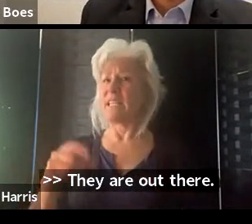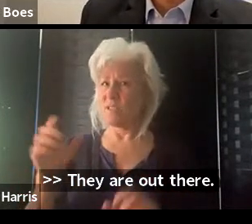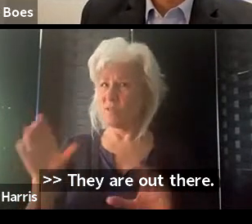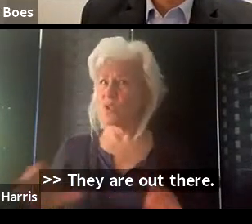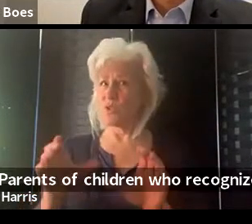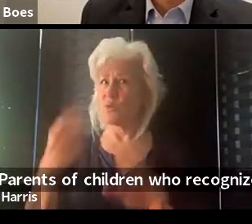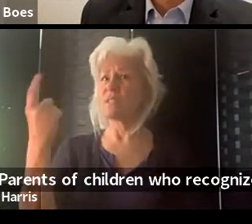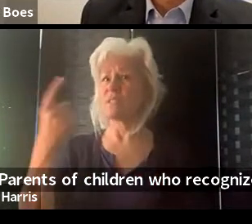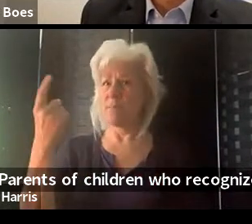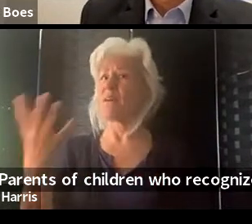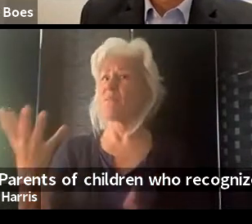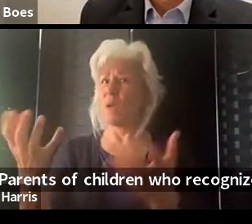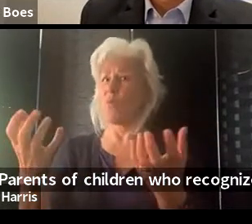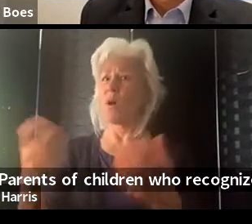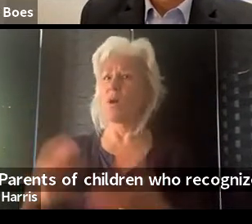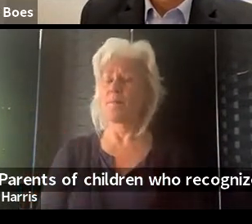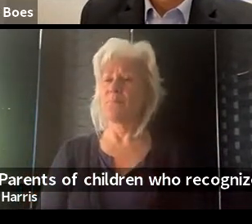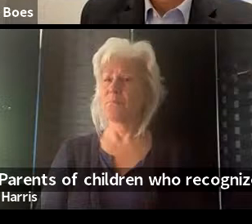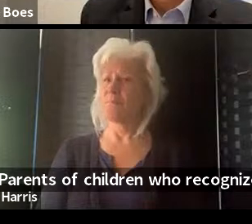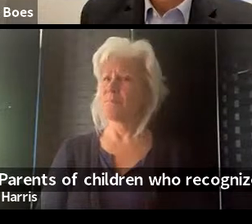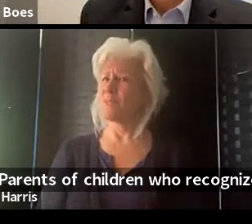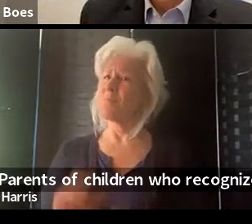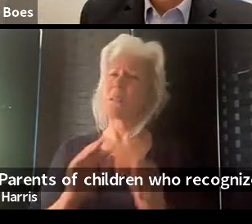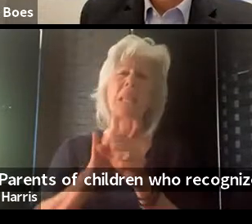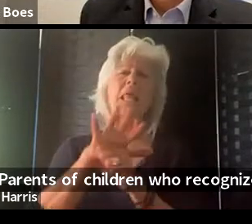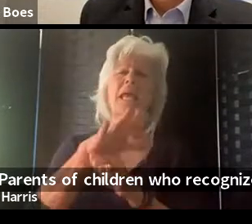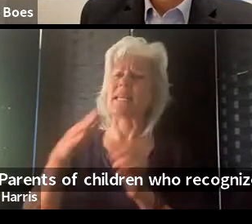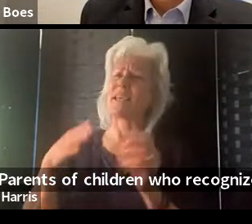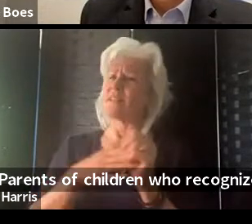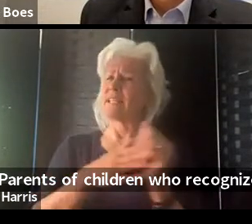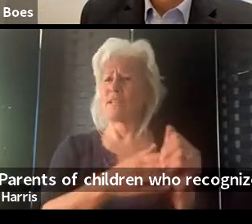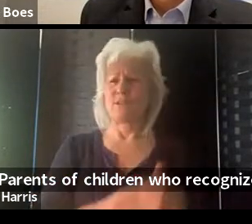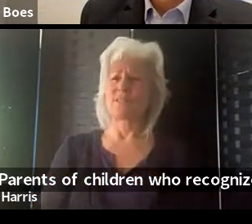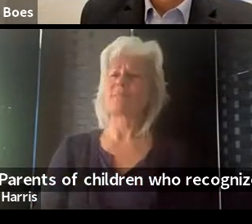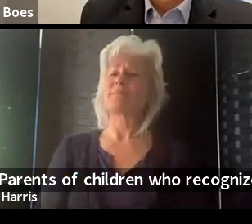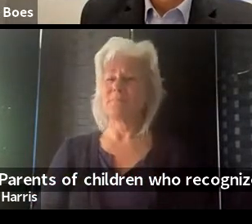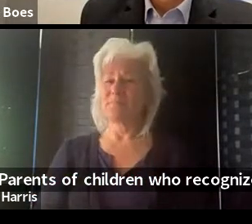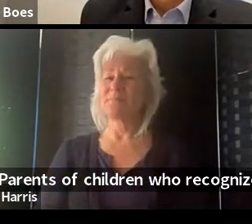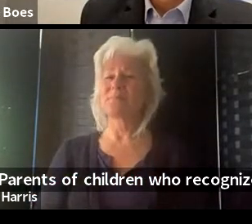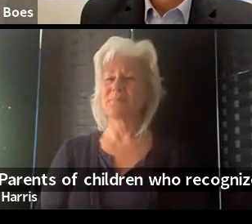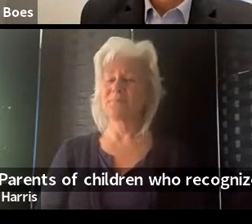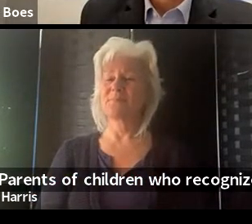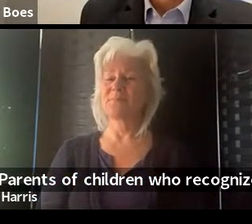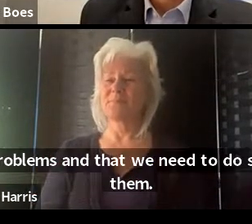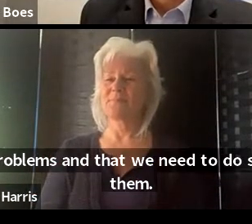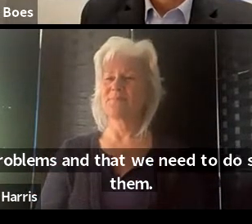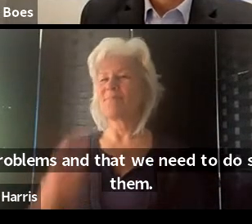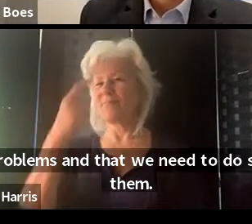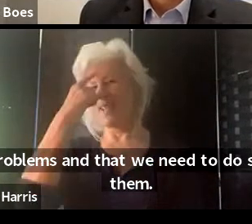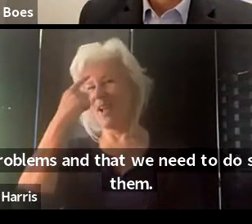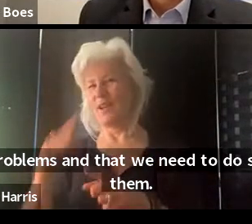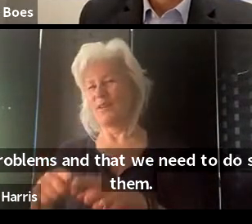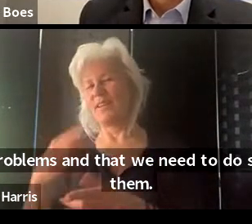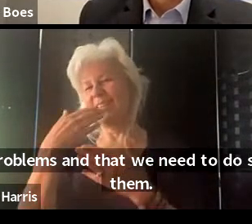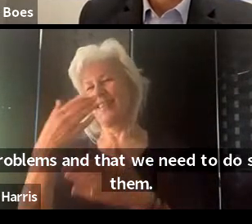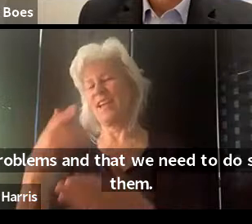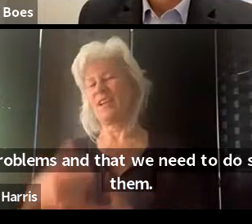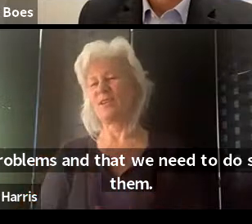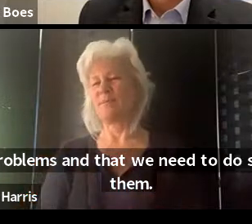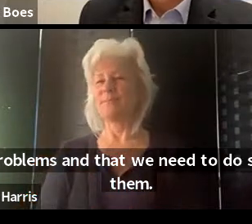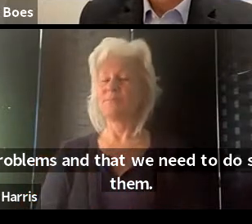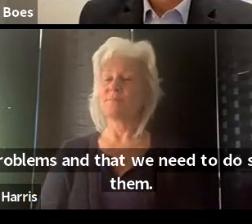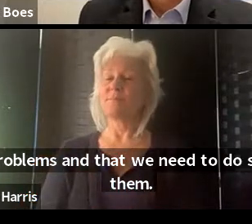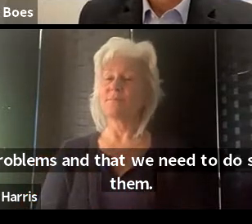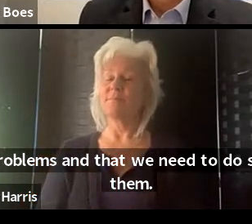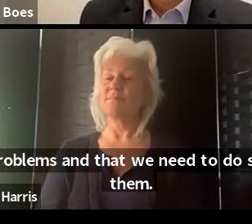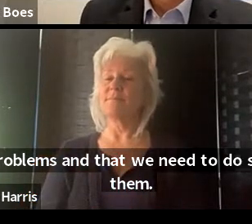them. There are plenty of leaders out there. Yes, thank you. I agree. Thank you, Janet. So I guess my